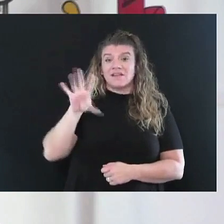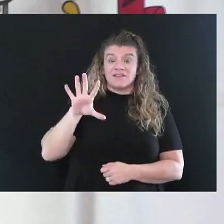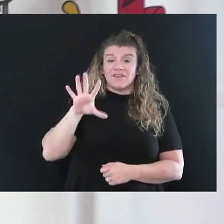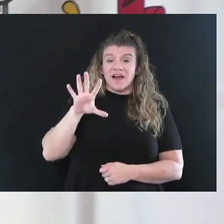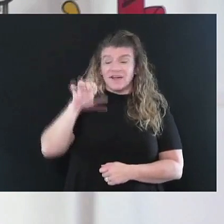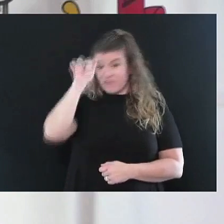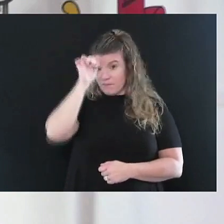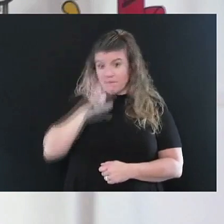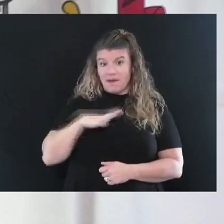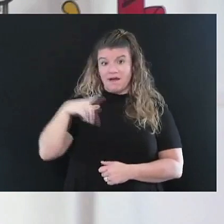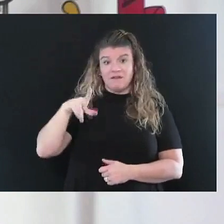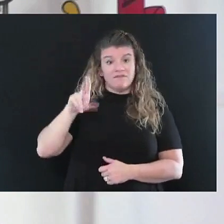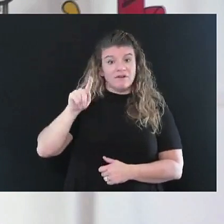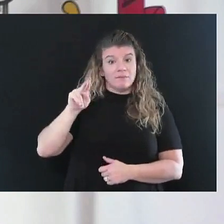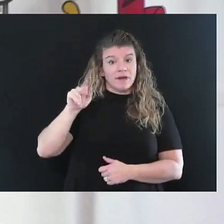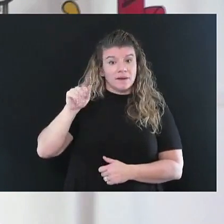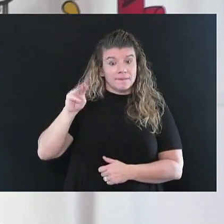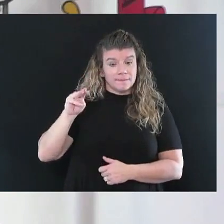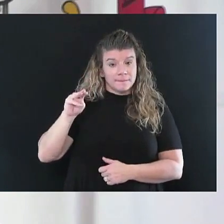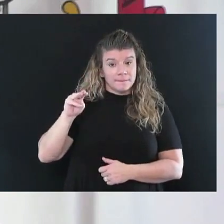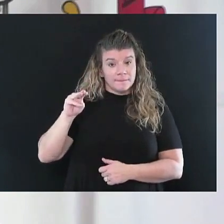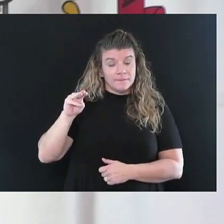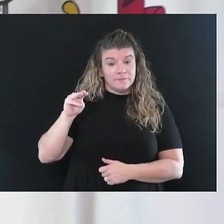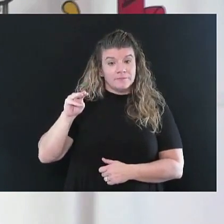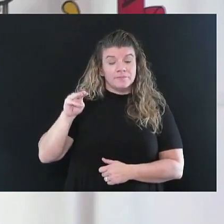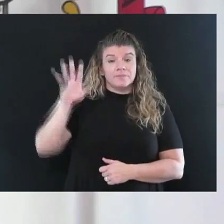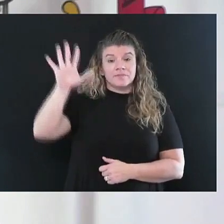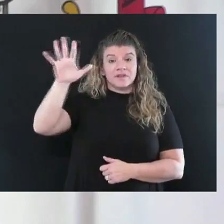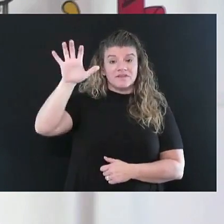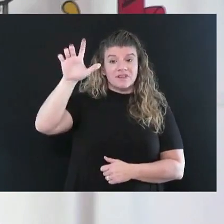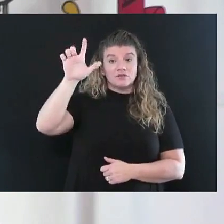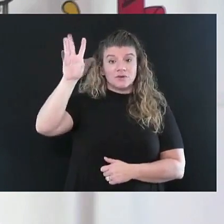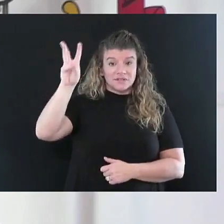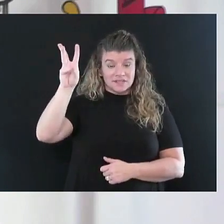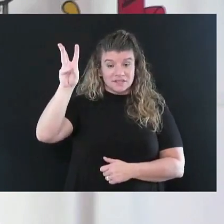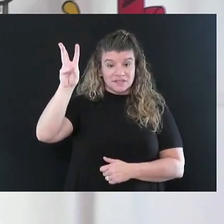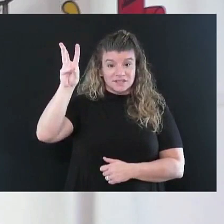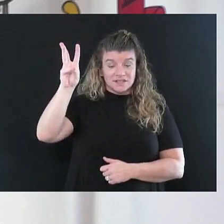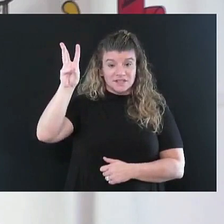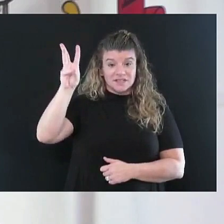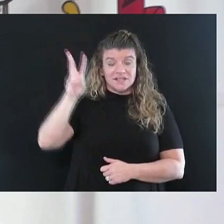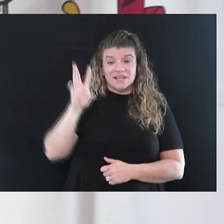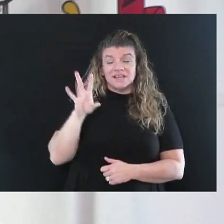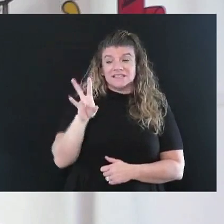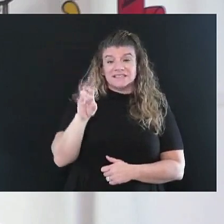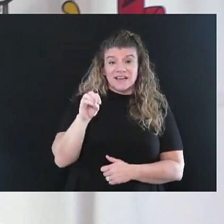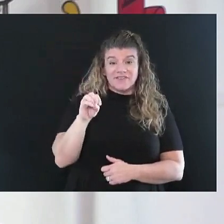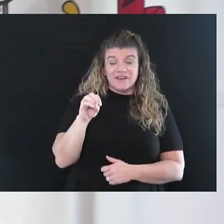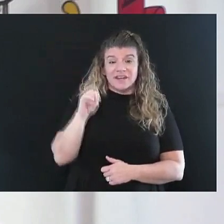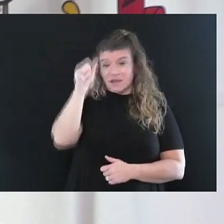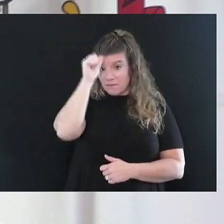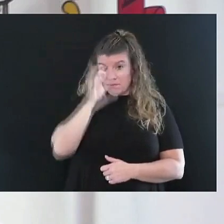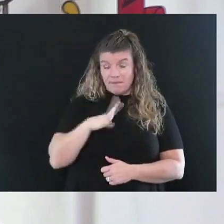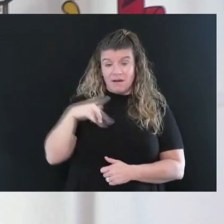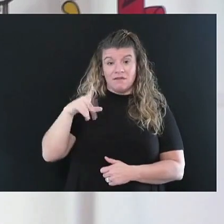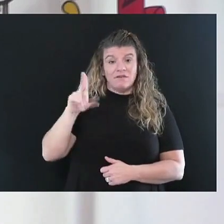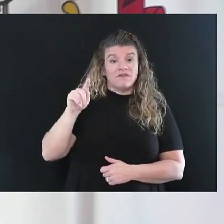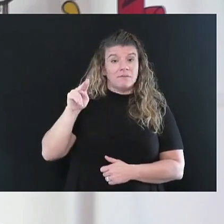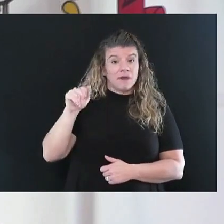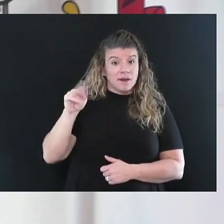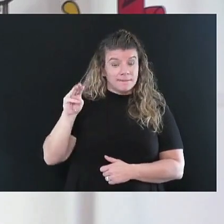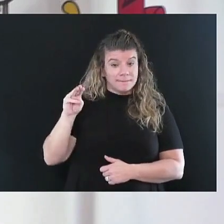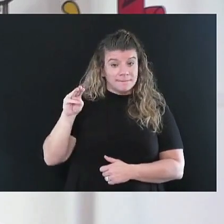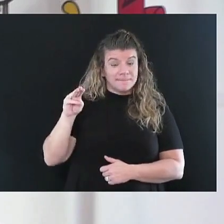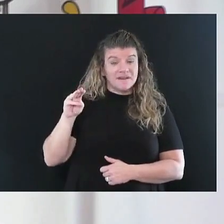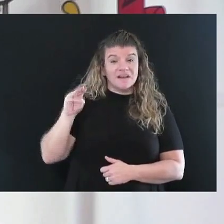75-year-old male from Putnam County. Our 526th death, a 70-year-old male from Putnam County.